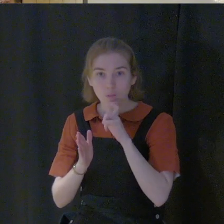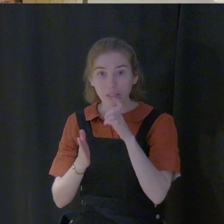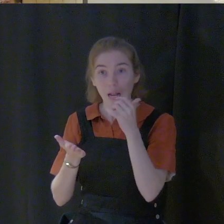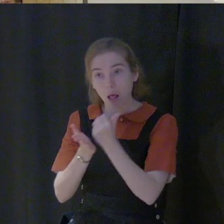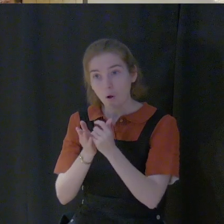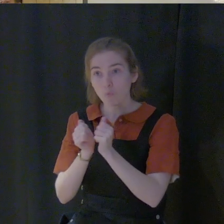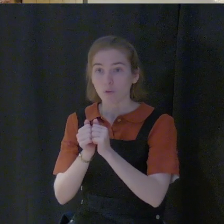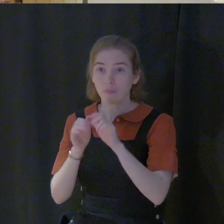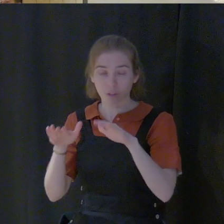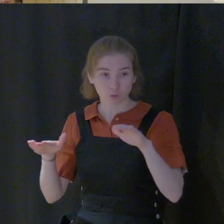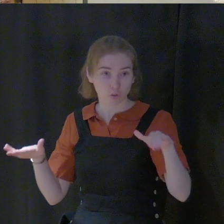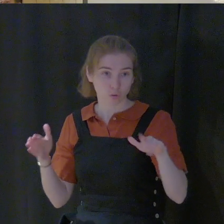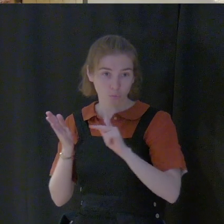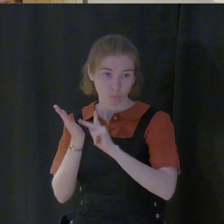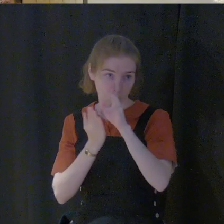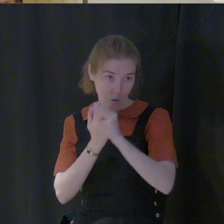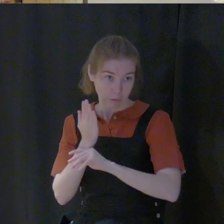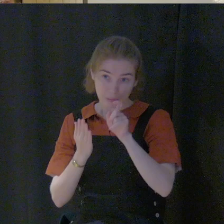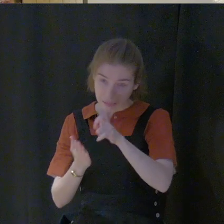children's programs.